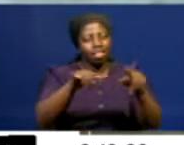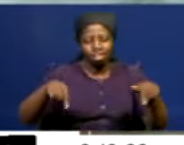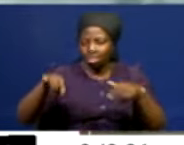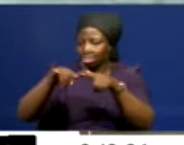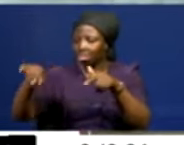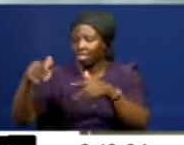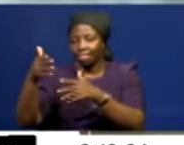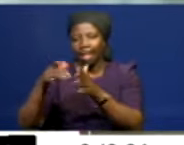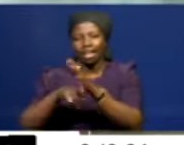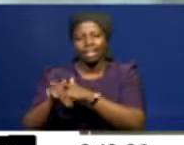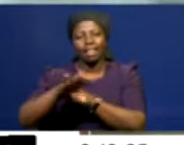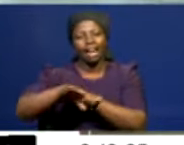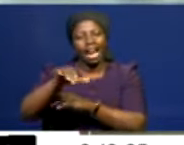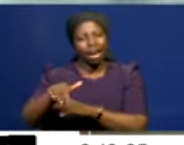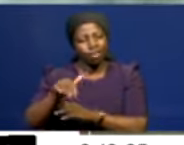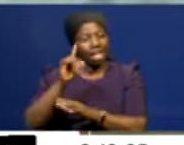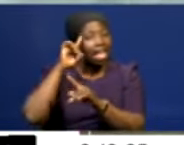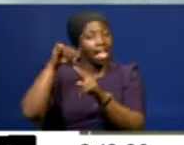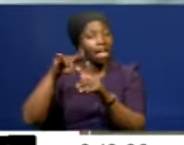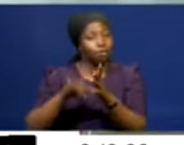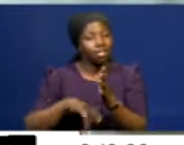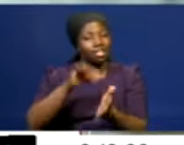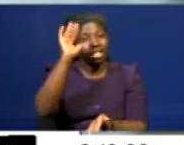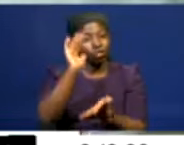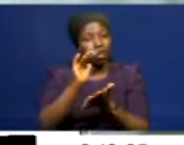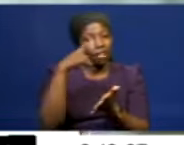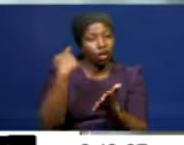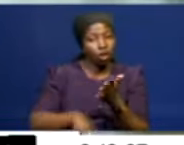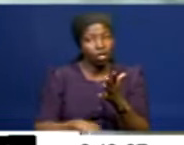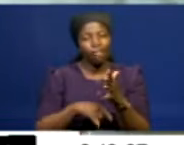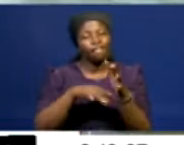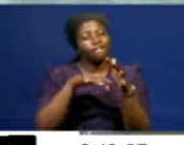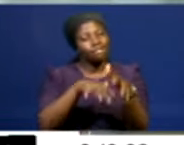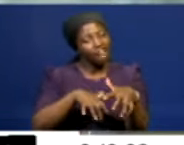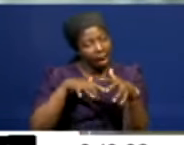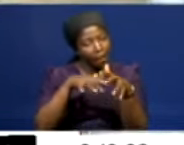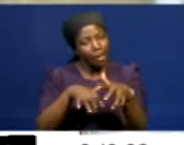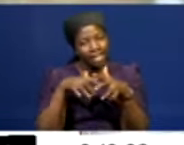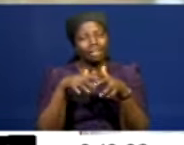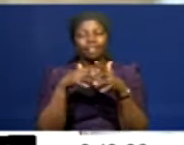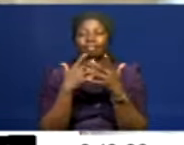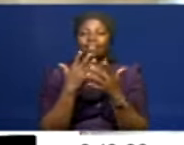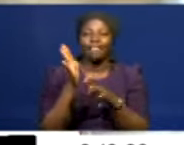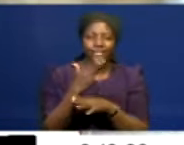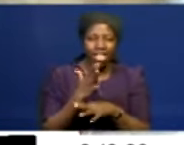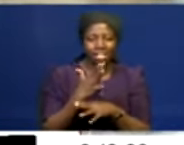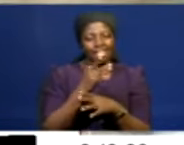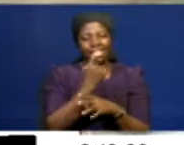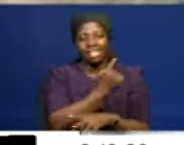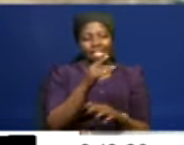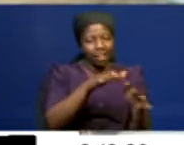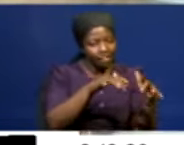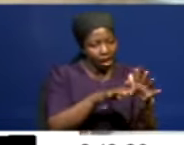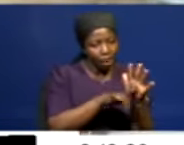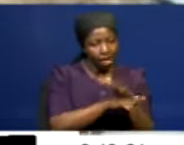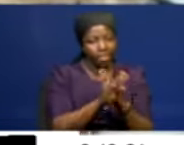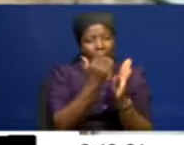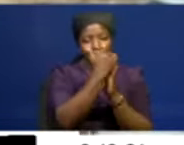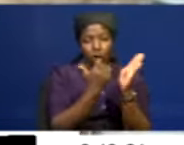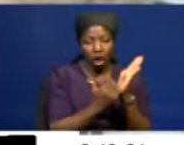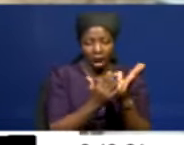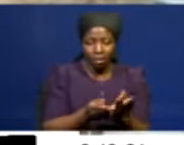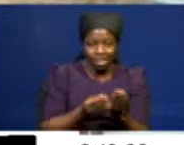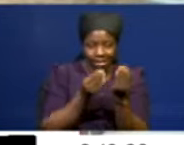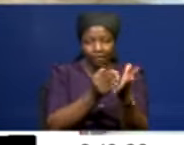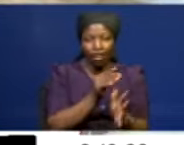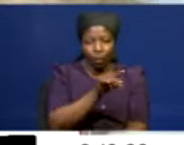aimed at reducing the cost of aquaculture for small and large-scale farmers. Each farmer in the aquaculture program will receive